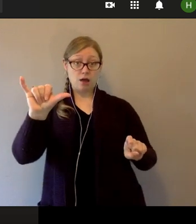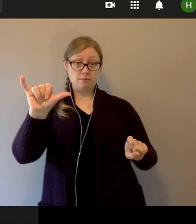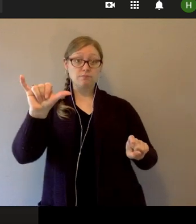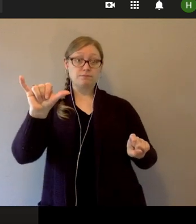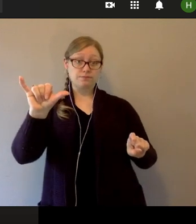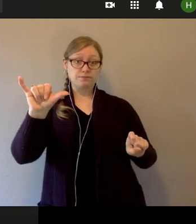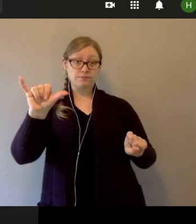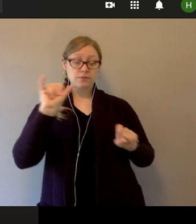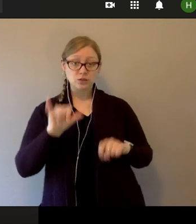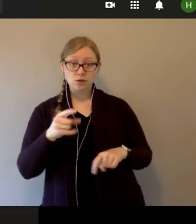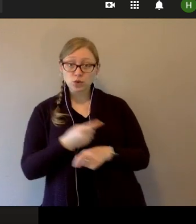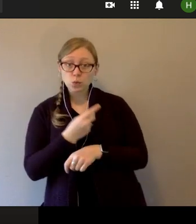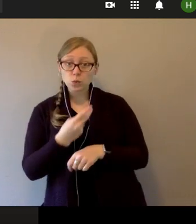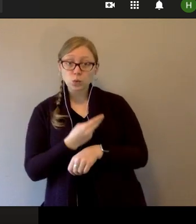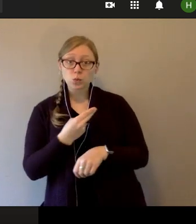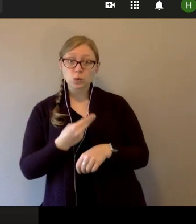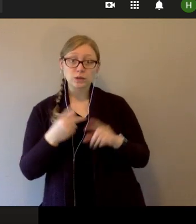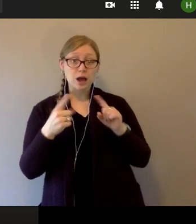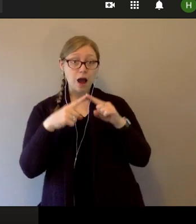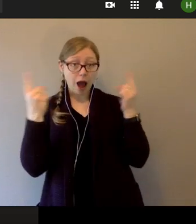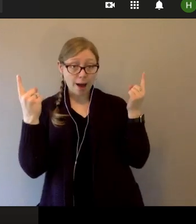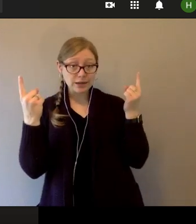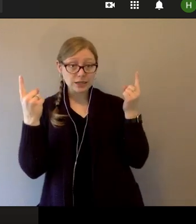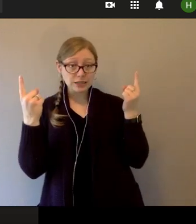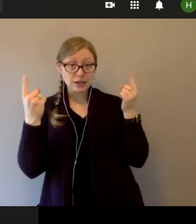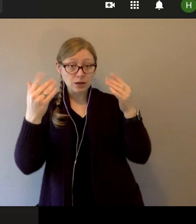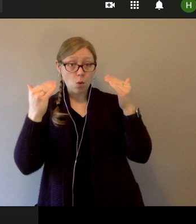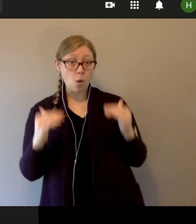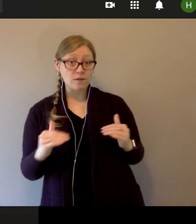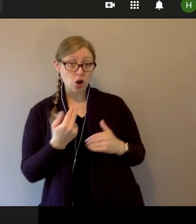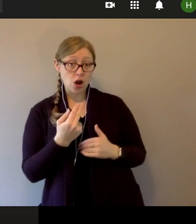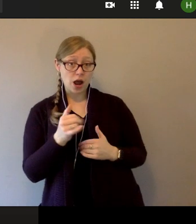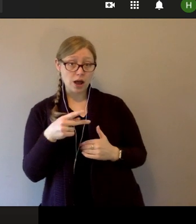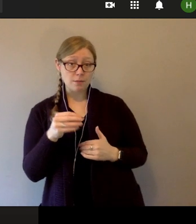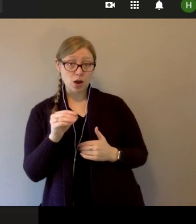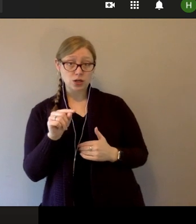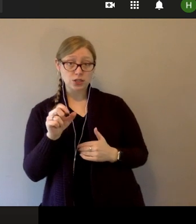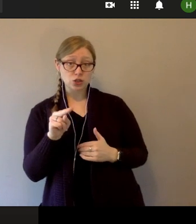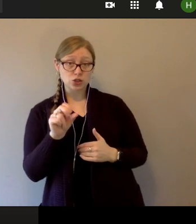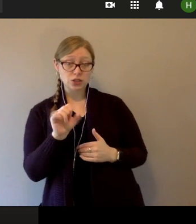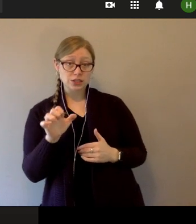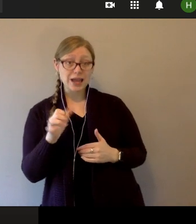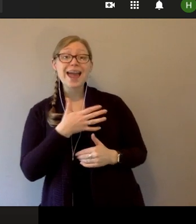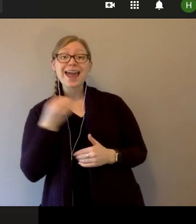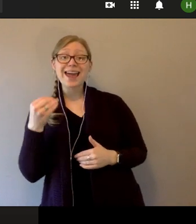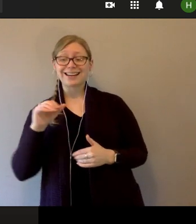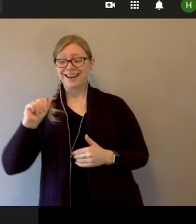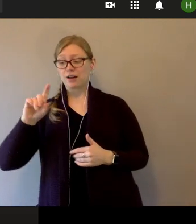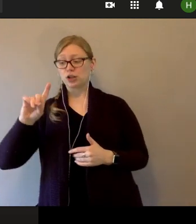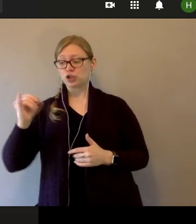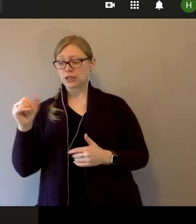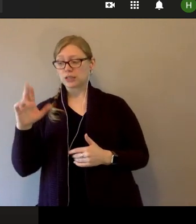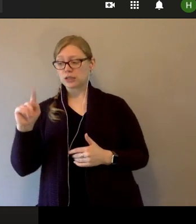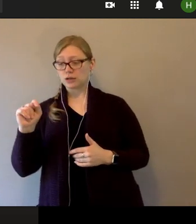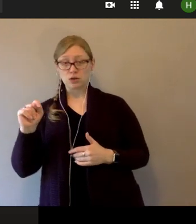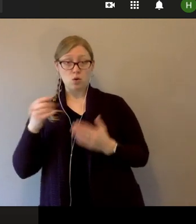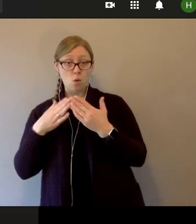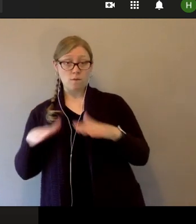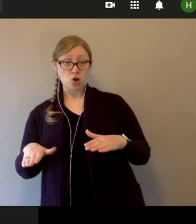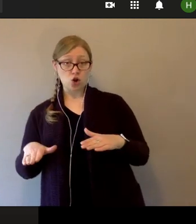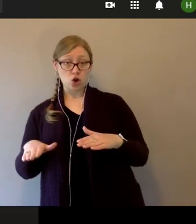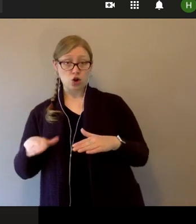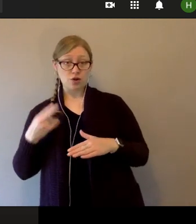the opposite over hypotenuse and the adjacent over hypotenuse. So let's do the adjacent one first.